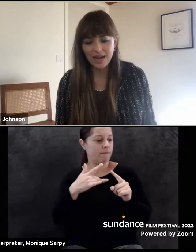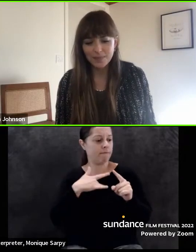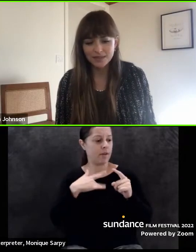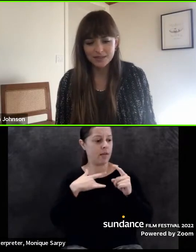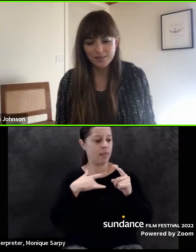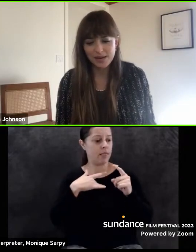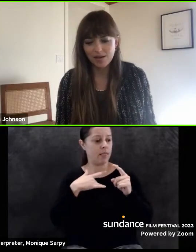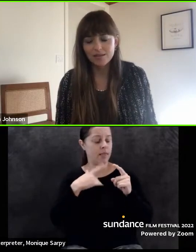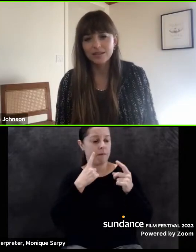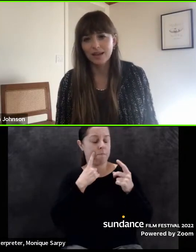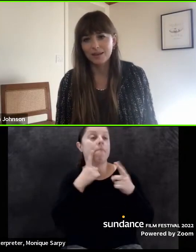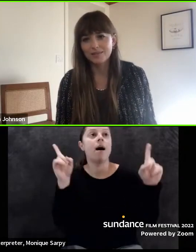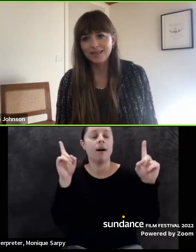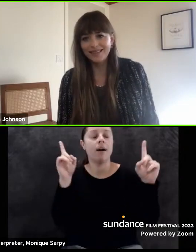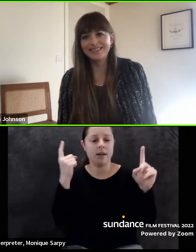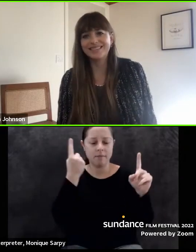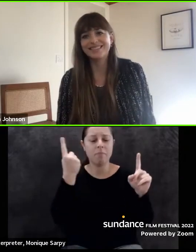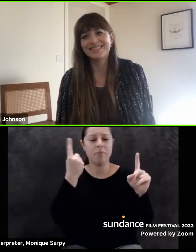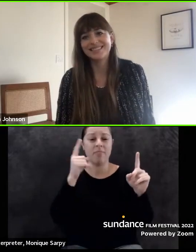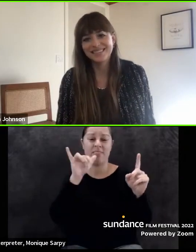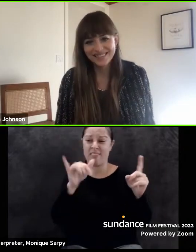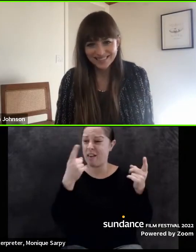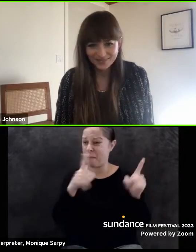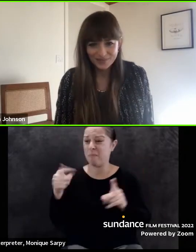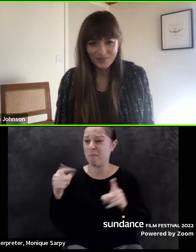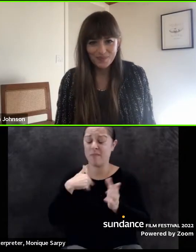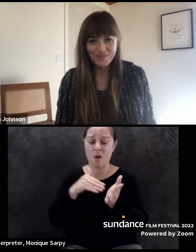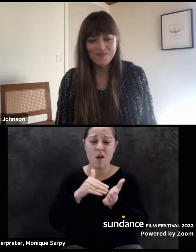that happens to me all the time.